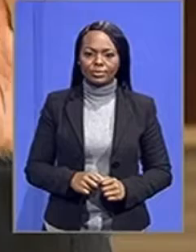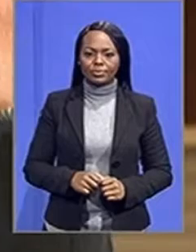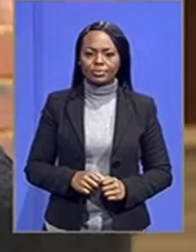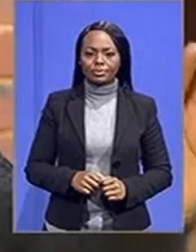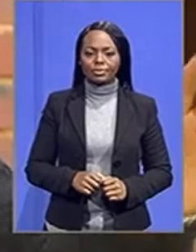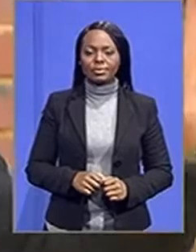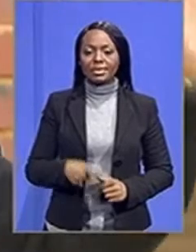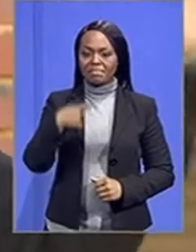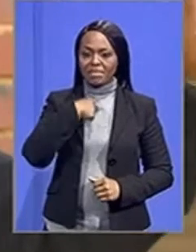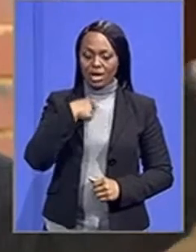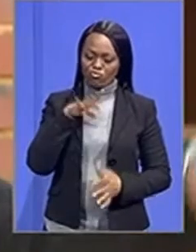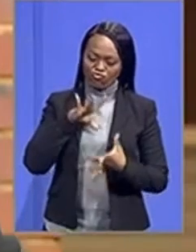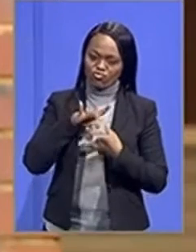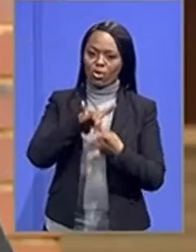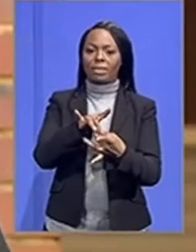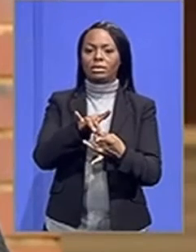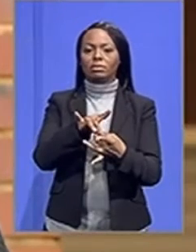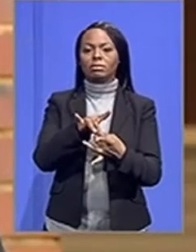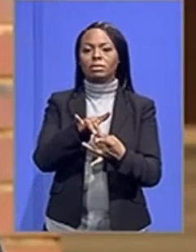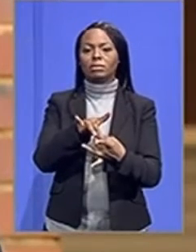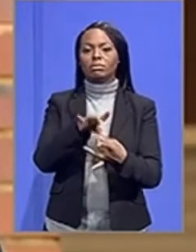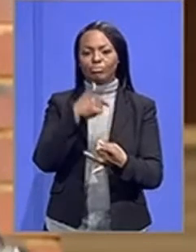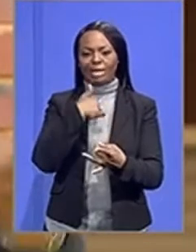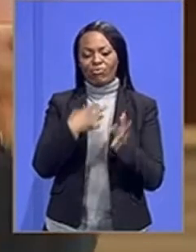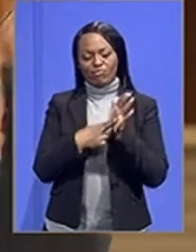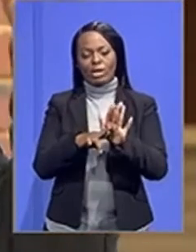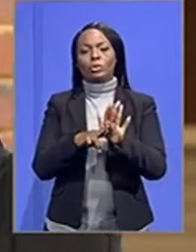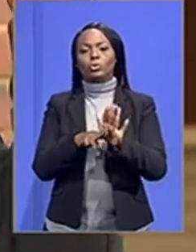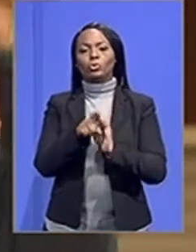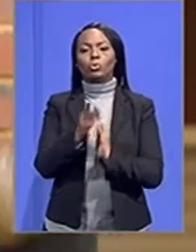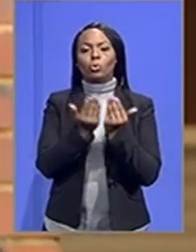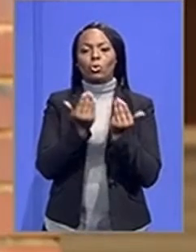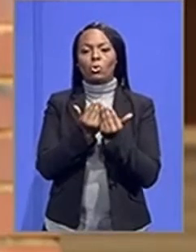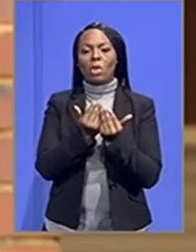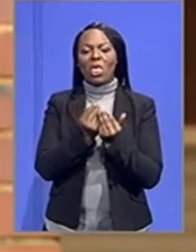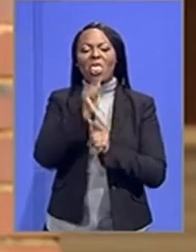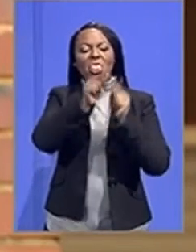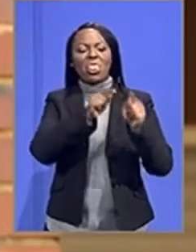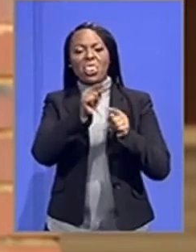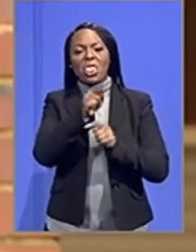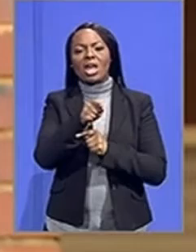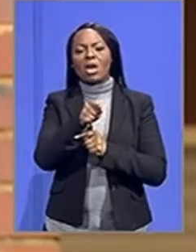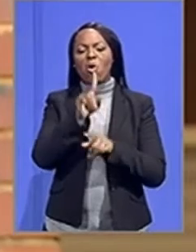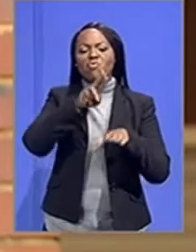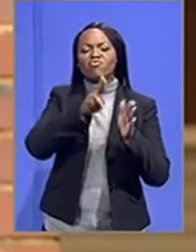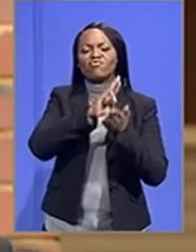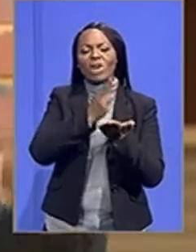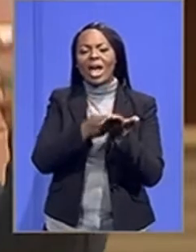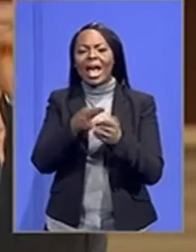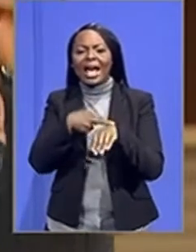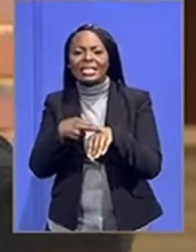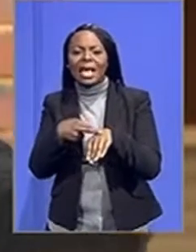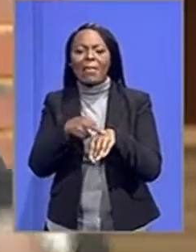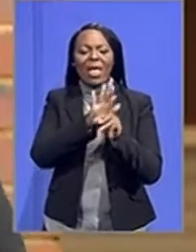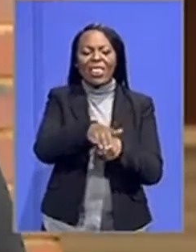I can commit on behalf of this school that no one will be mistreated from now on. I